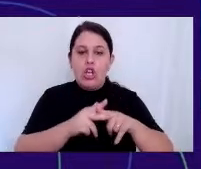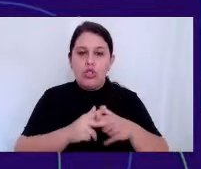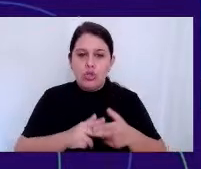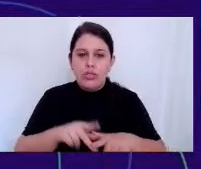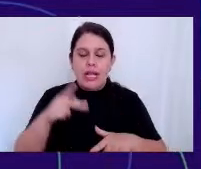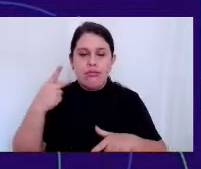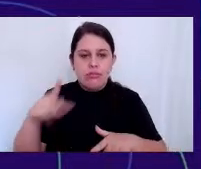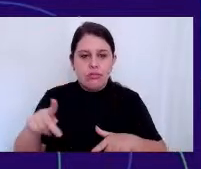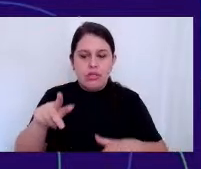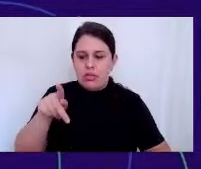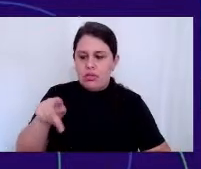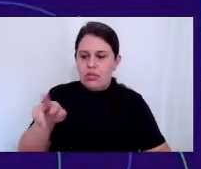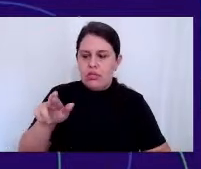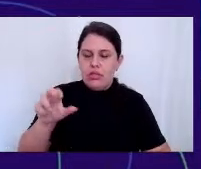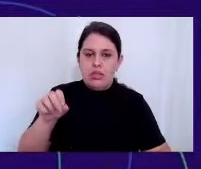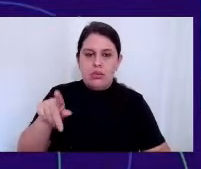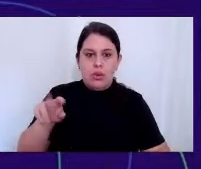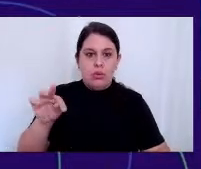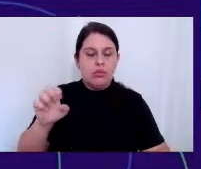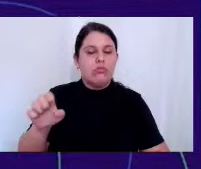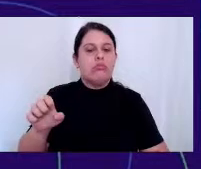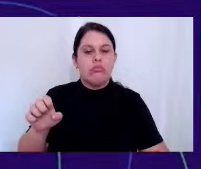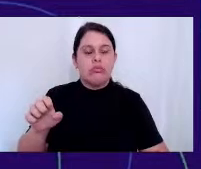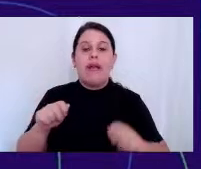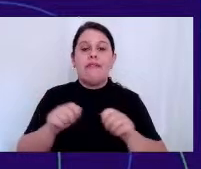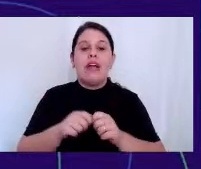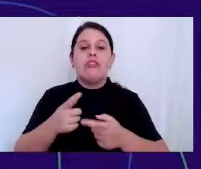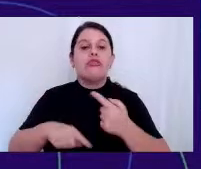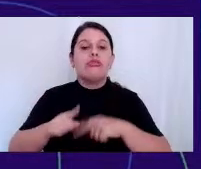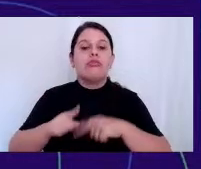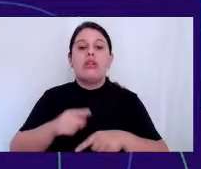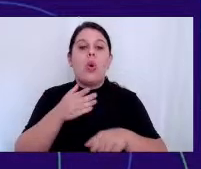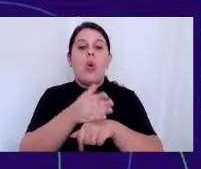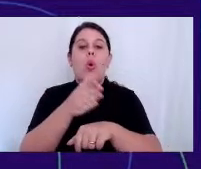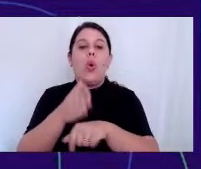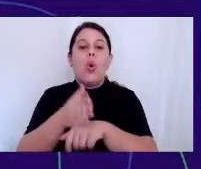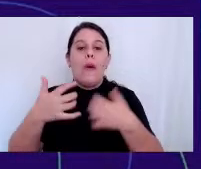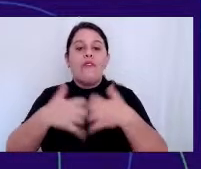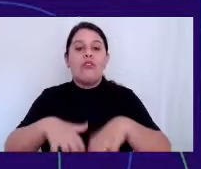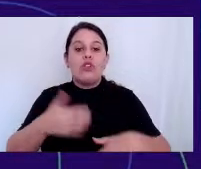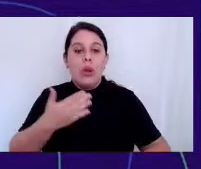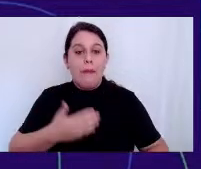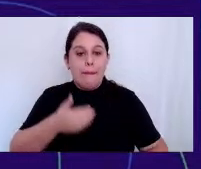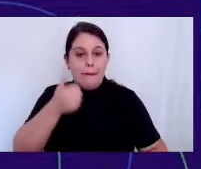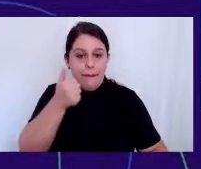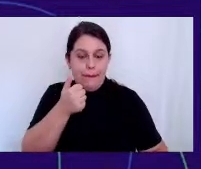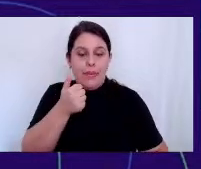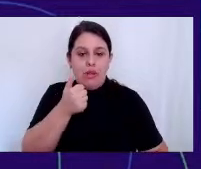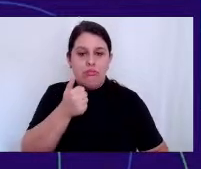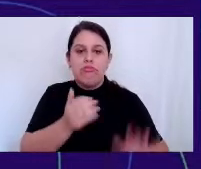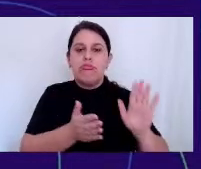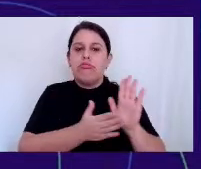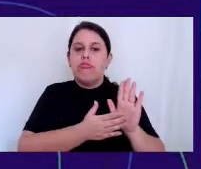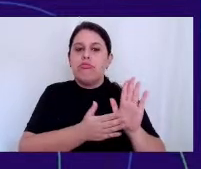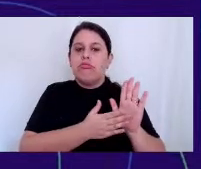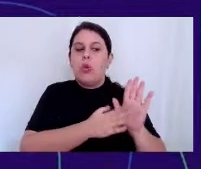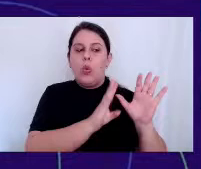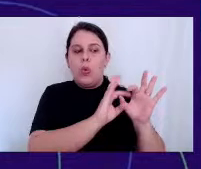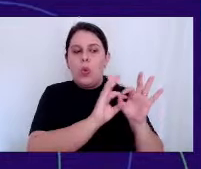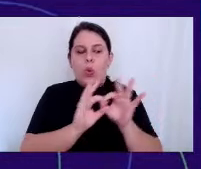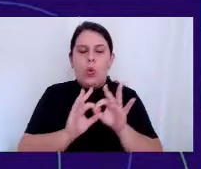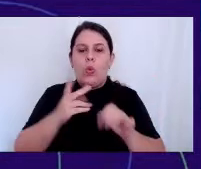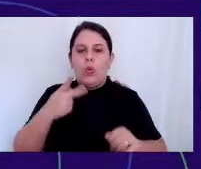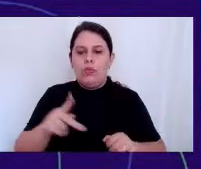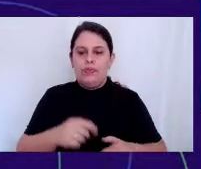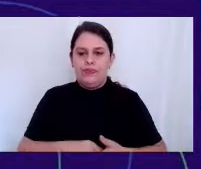achieve something that works better for your purposes and context. And I've seen teachers who are very polite. They would